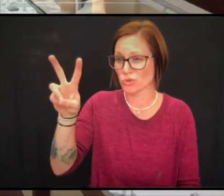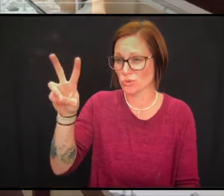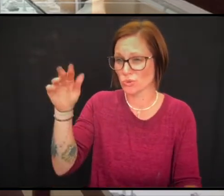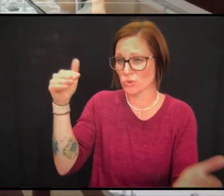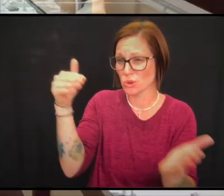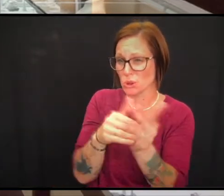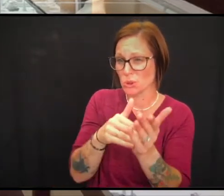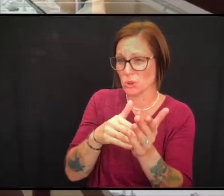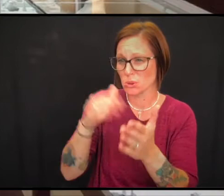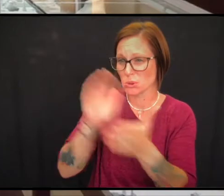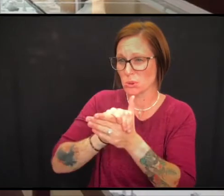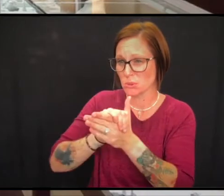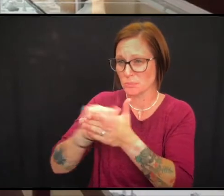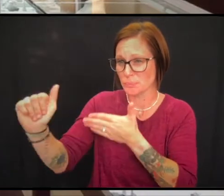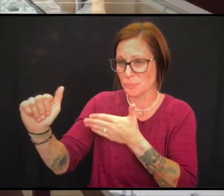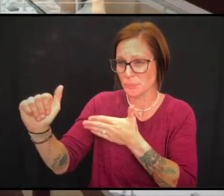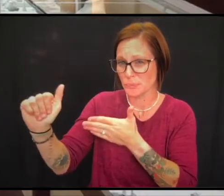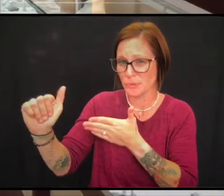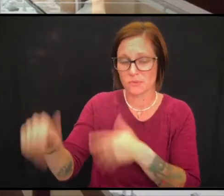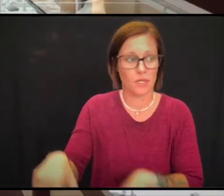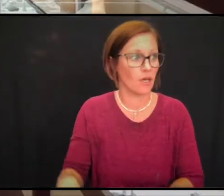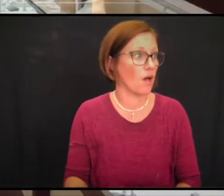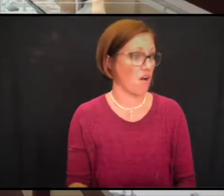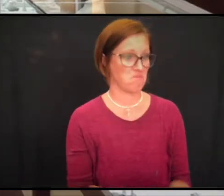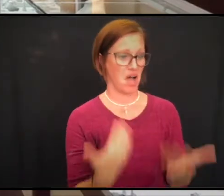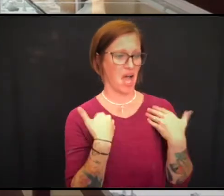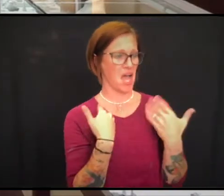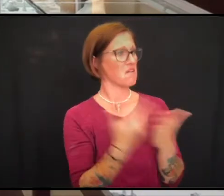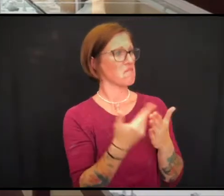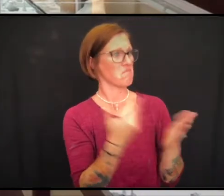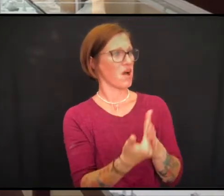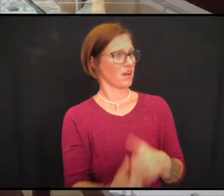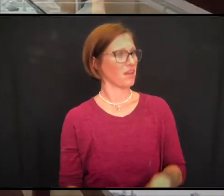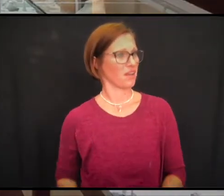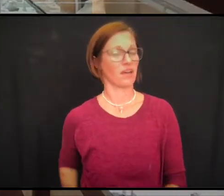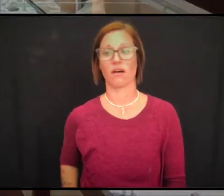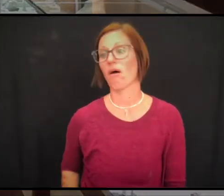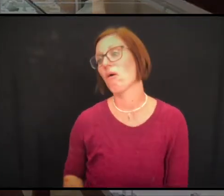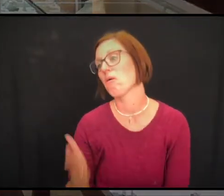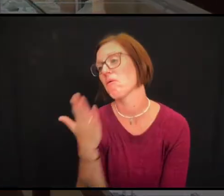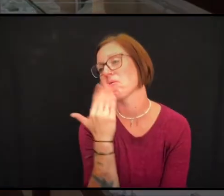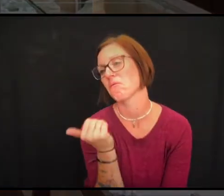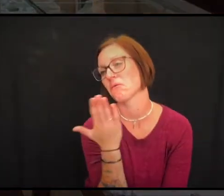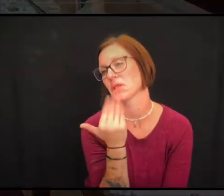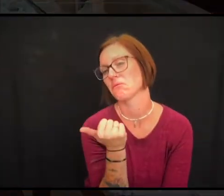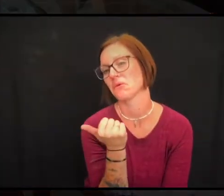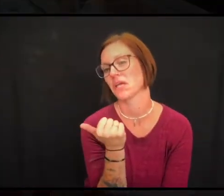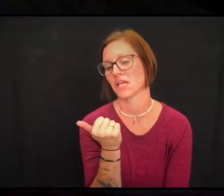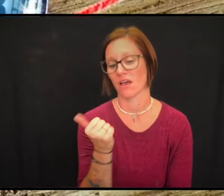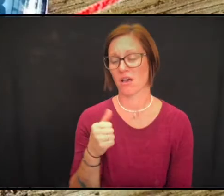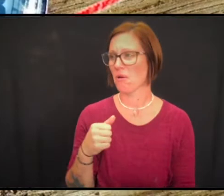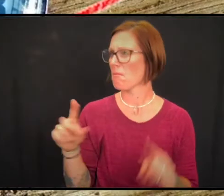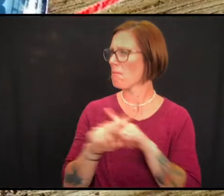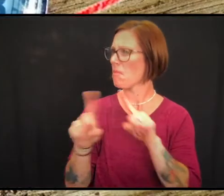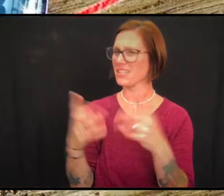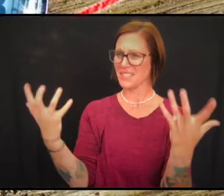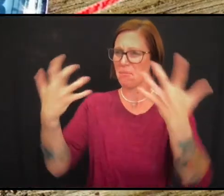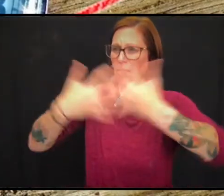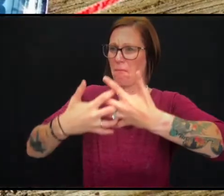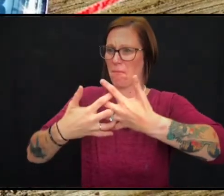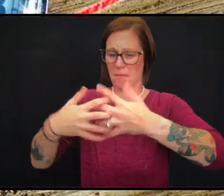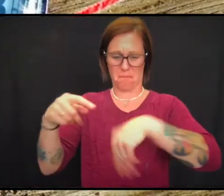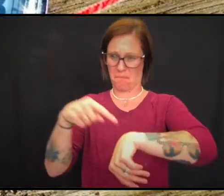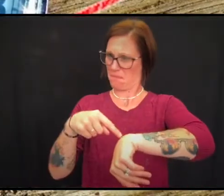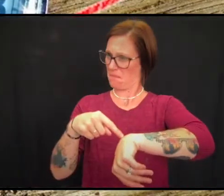$2,000. I have the money right here. That's very sweet. I want to see if it matches my watch.